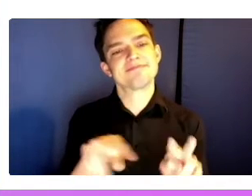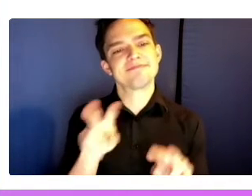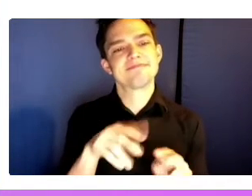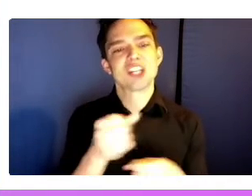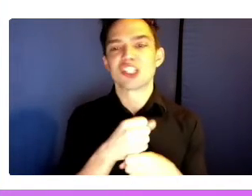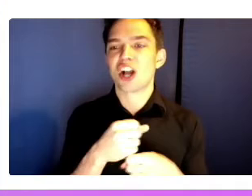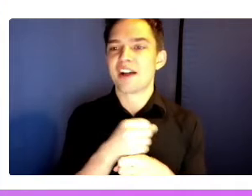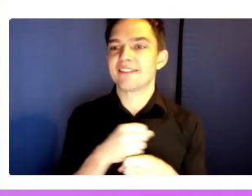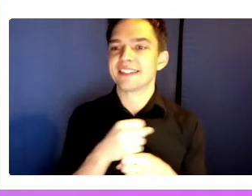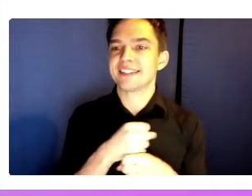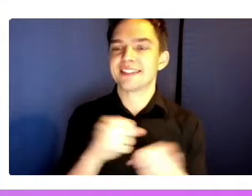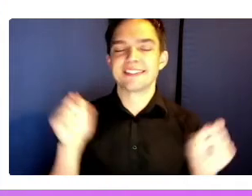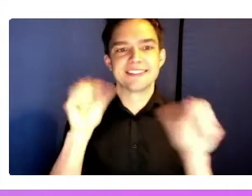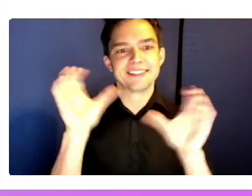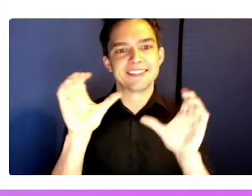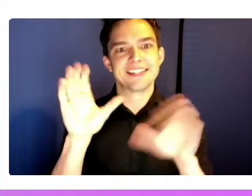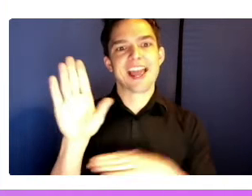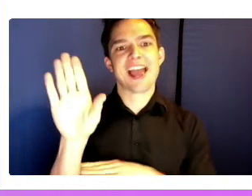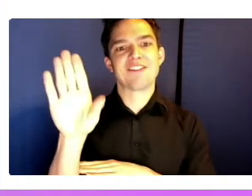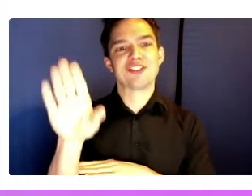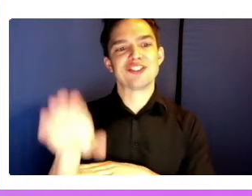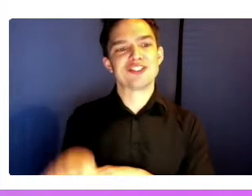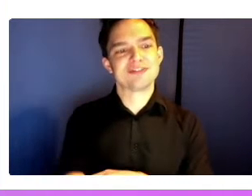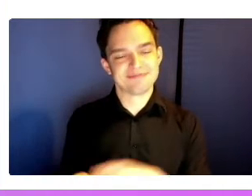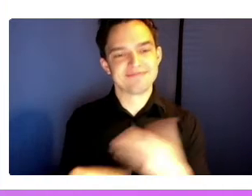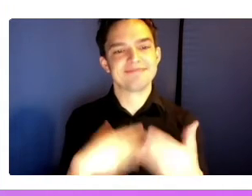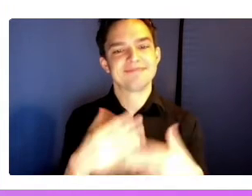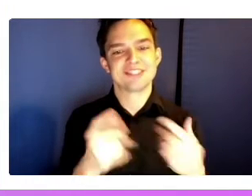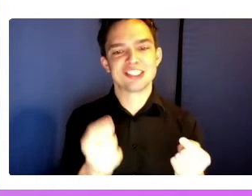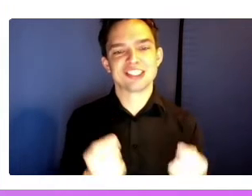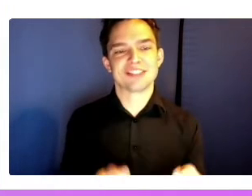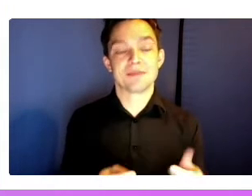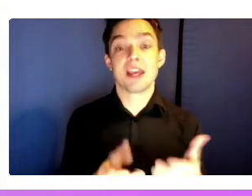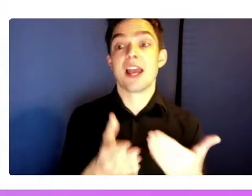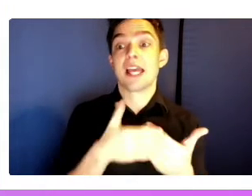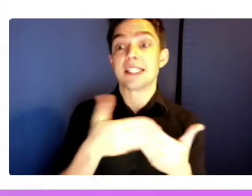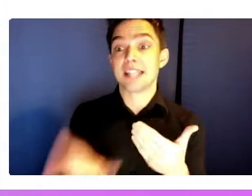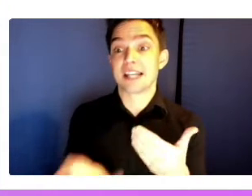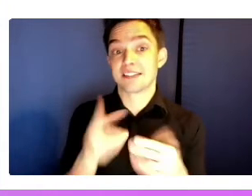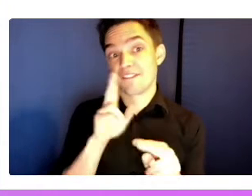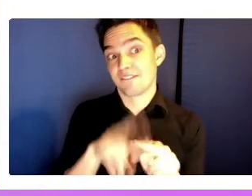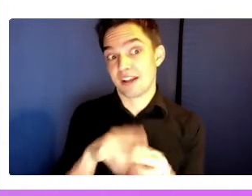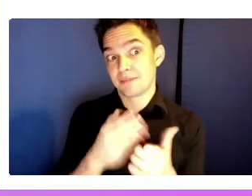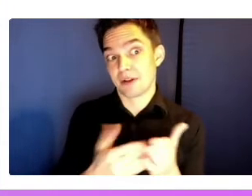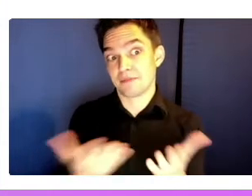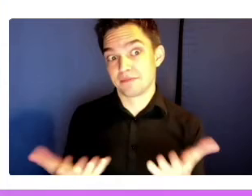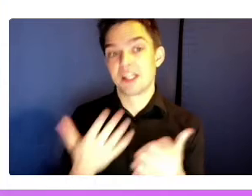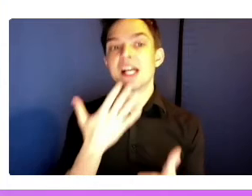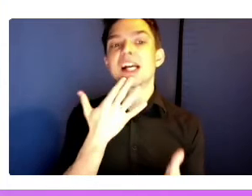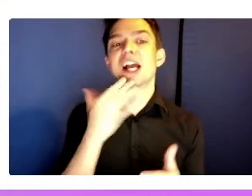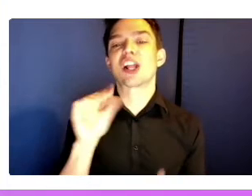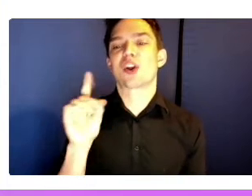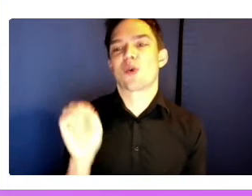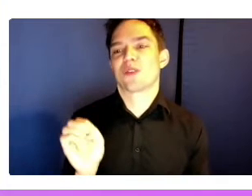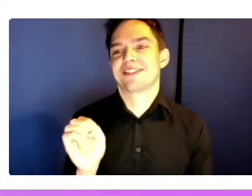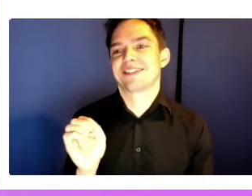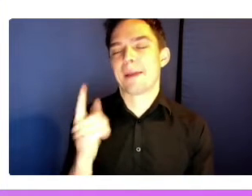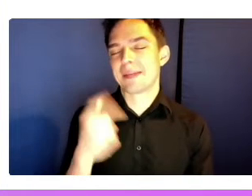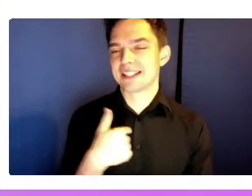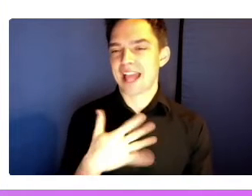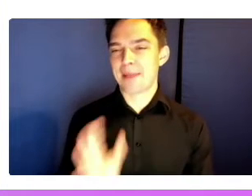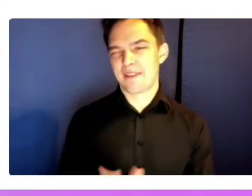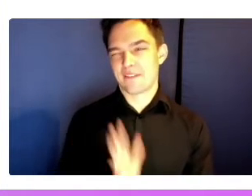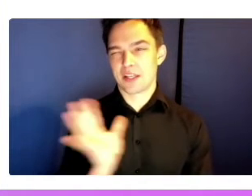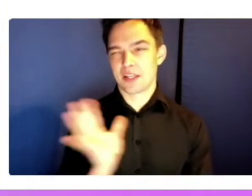coffee. It's an afternoon. Next step, the fun part, color code. Because I'm fancy, I